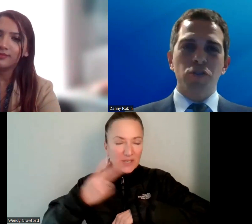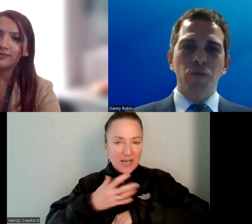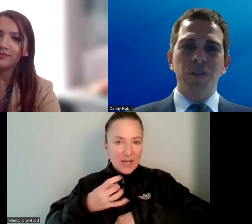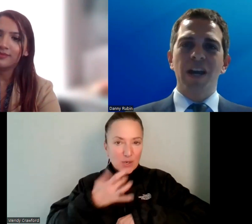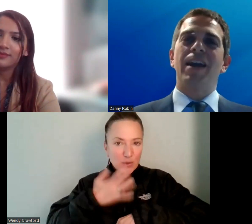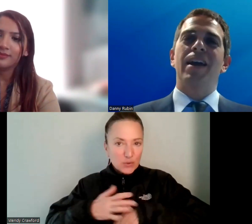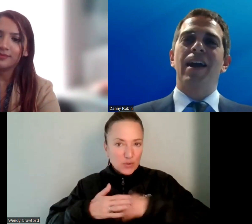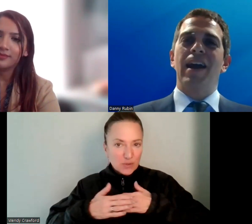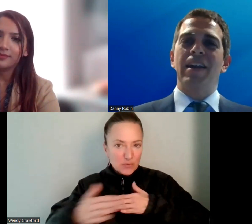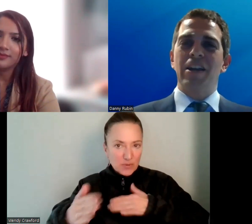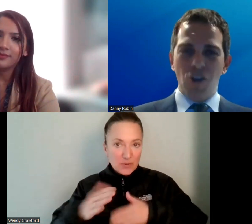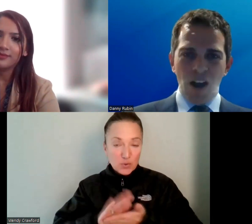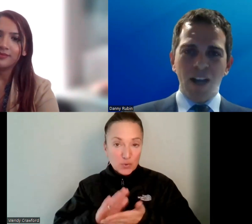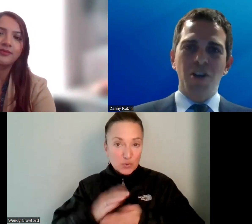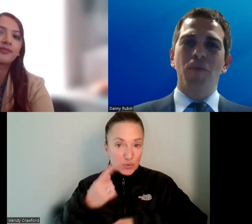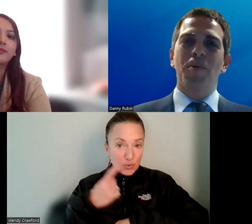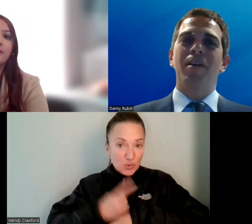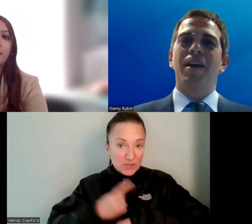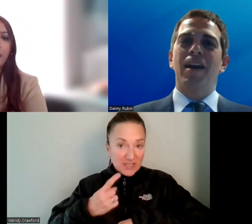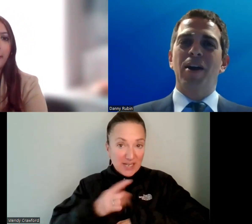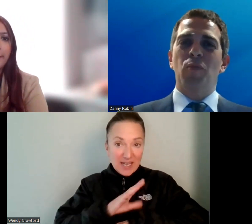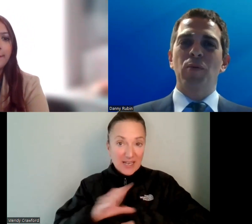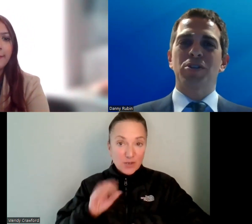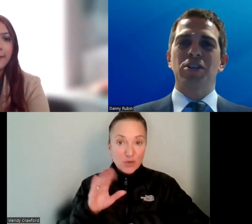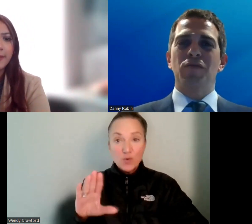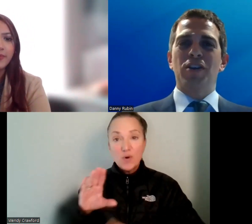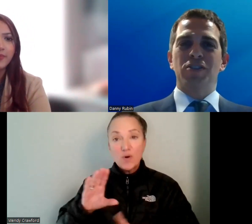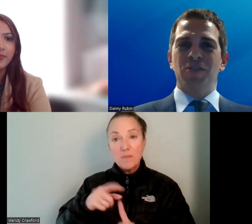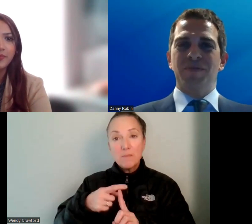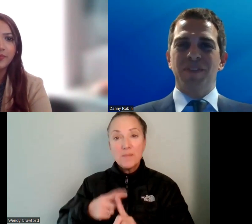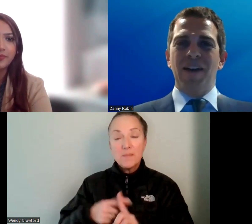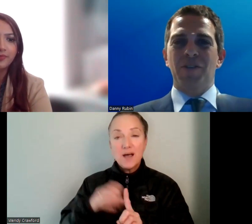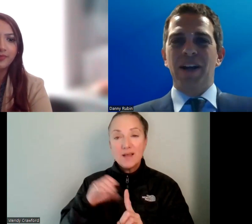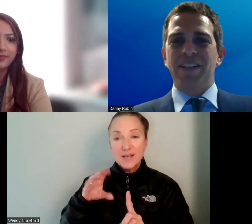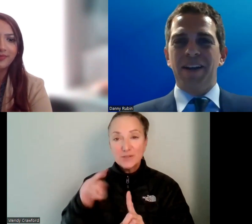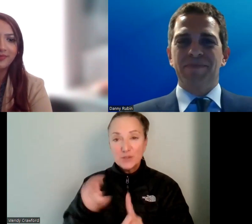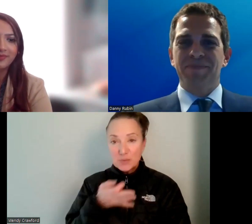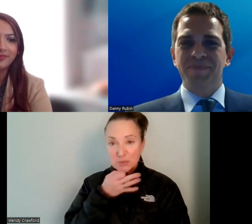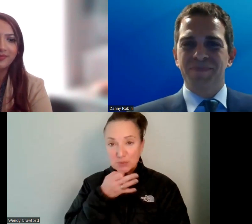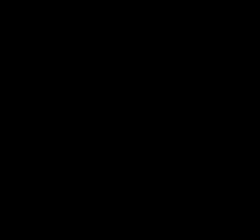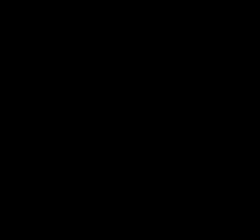rest of your school day and in your October, and we will see you very soon. Have a great day.